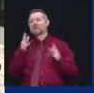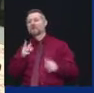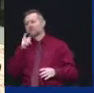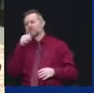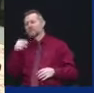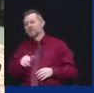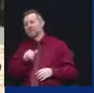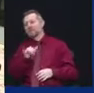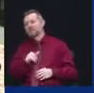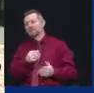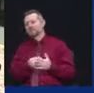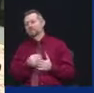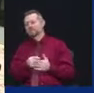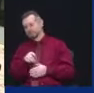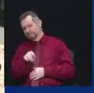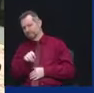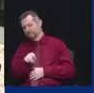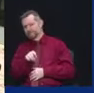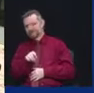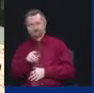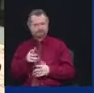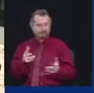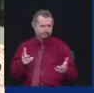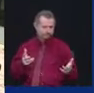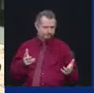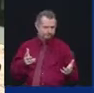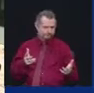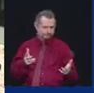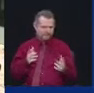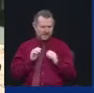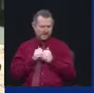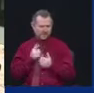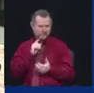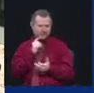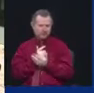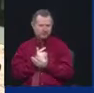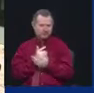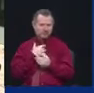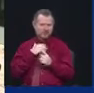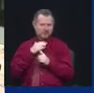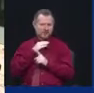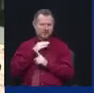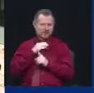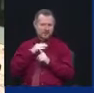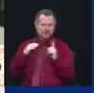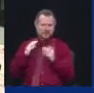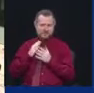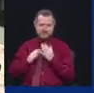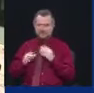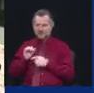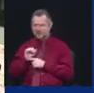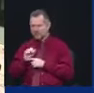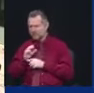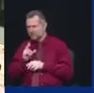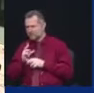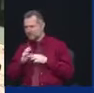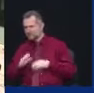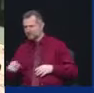will they? How will the economics work if they're only guaranteed half of the customer base? You want to speak to this,